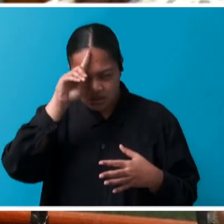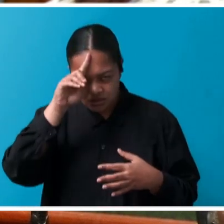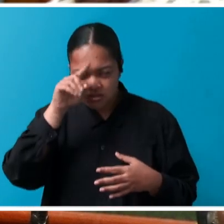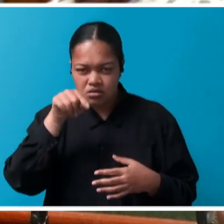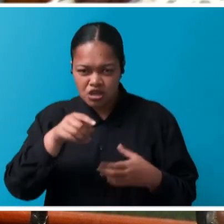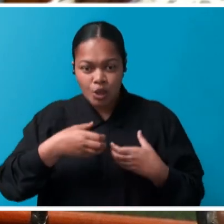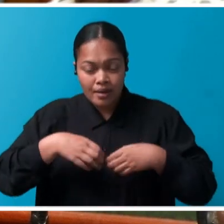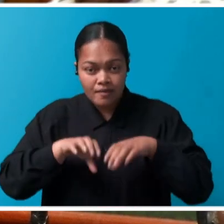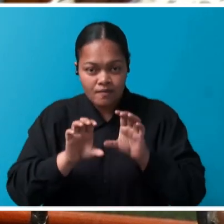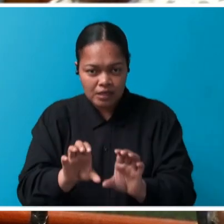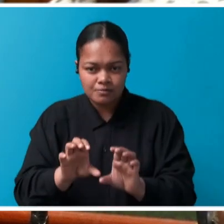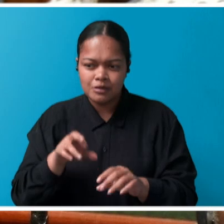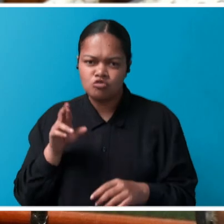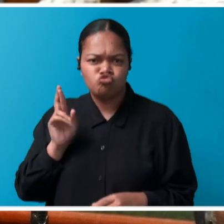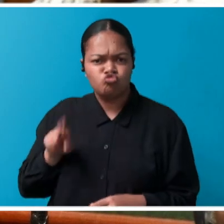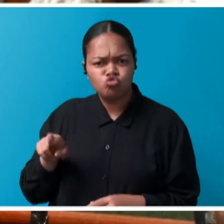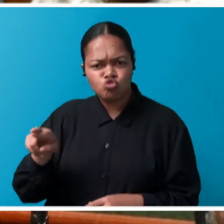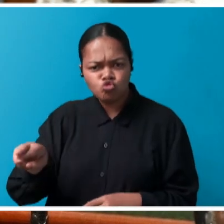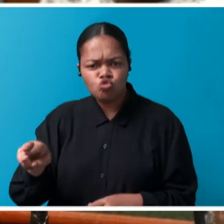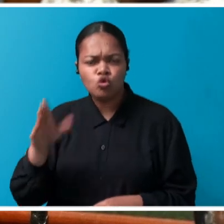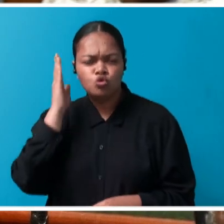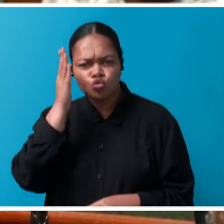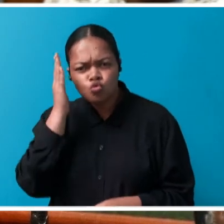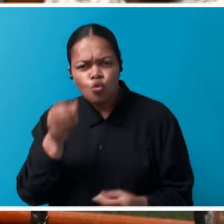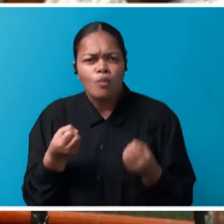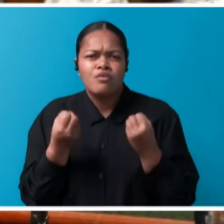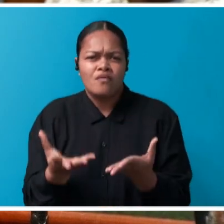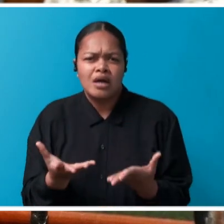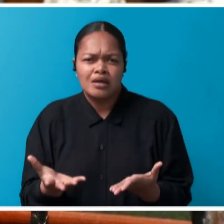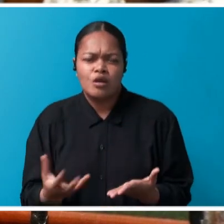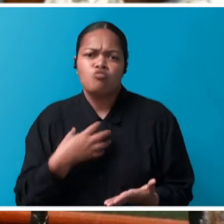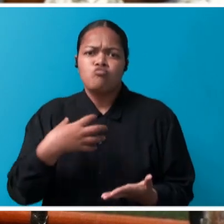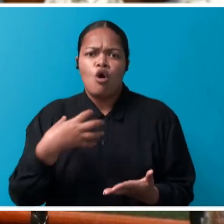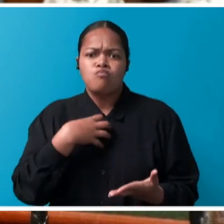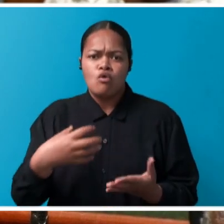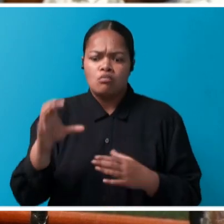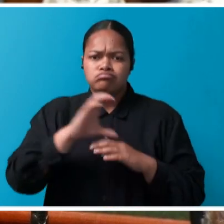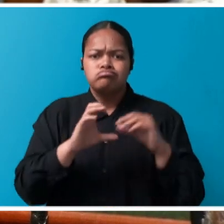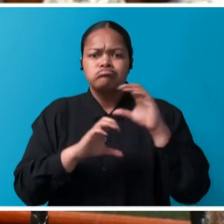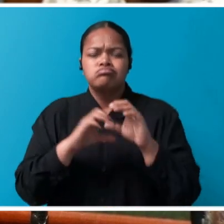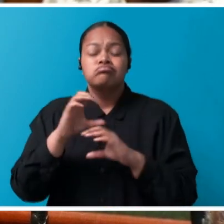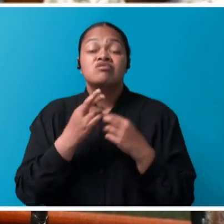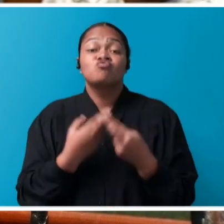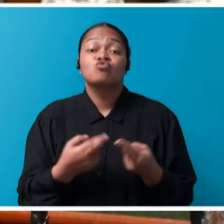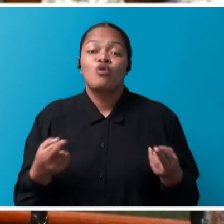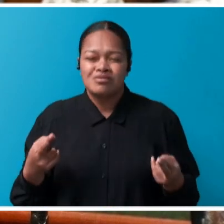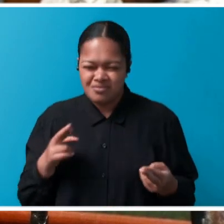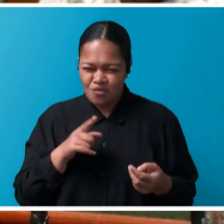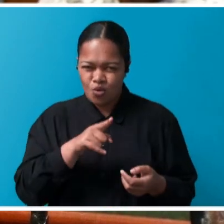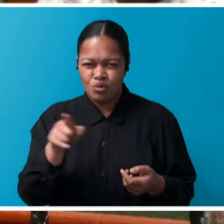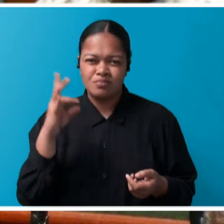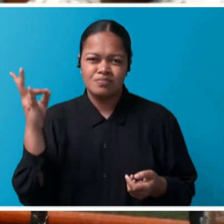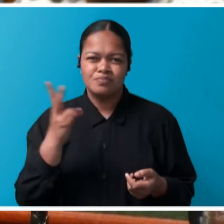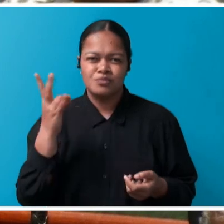investment in rural schools and providing additional resources for disadvantaged community